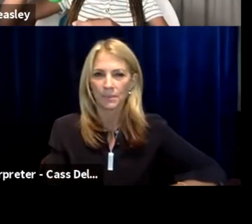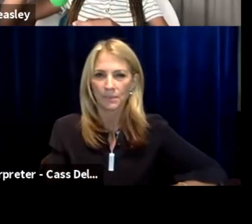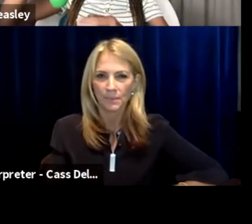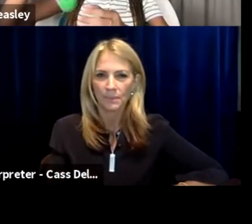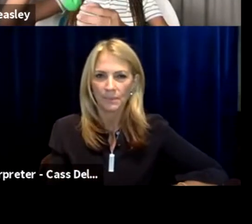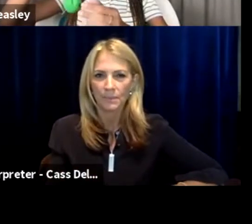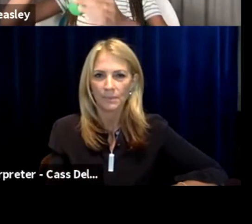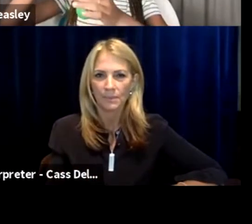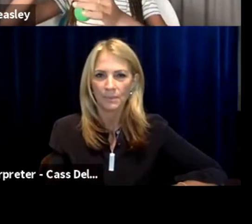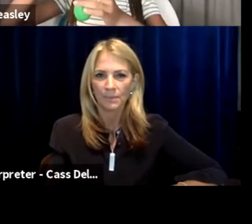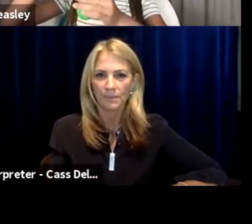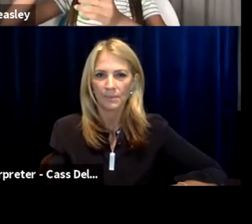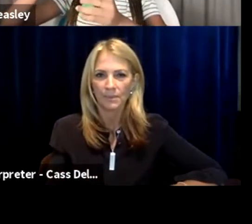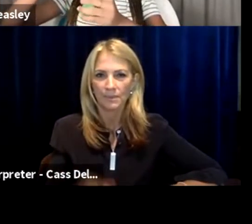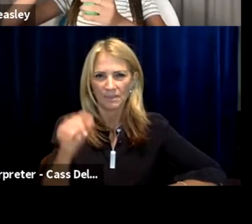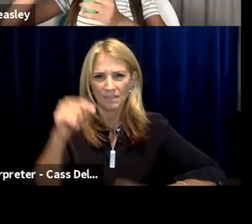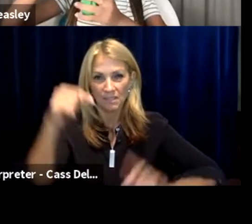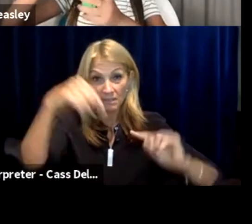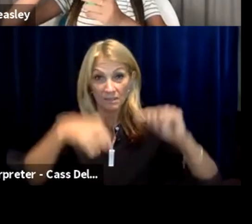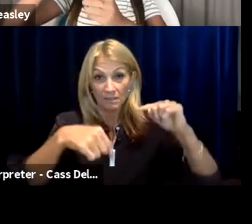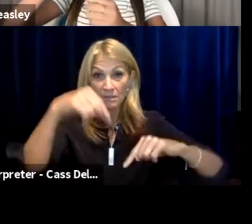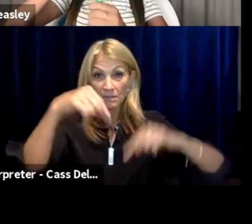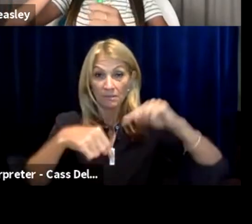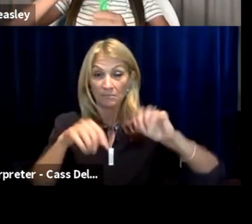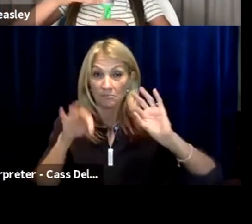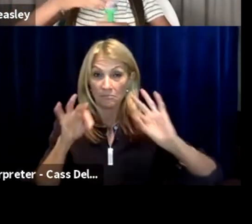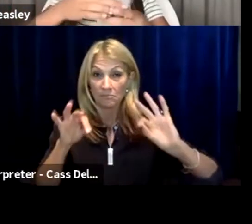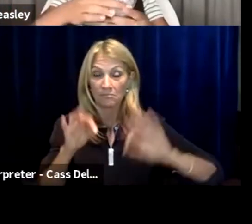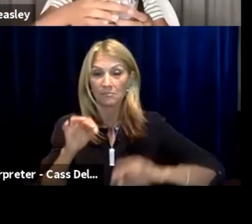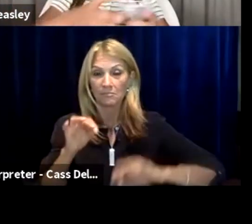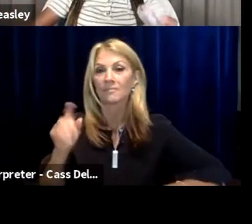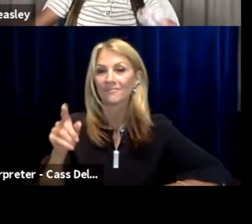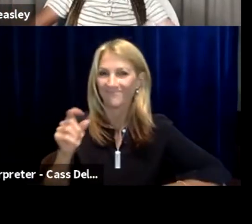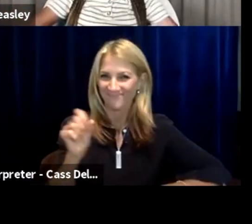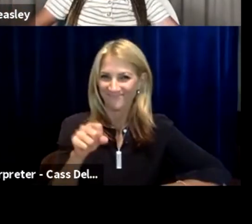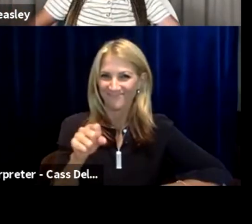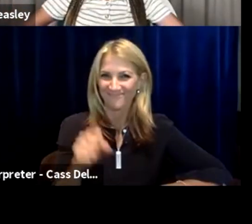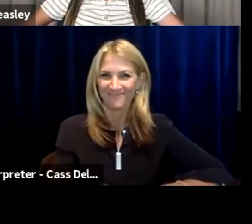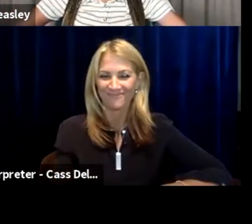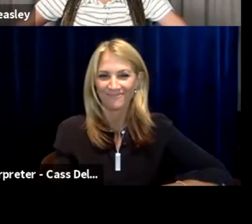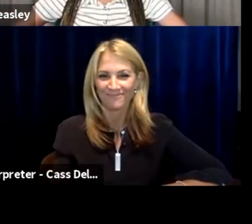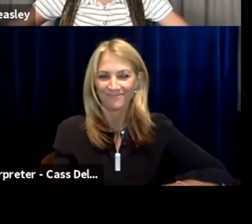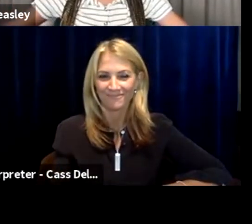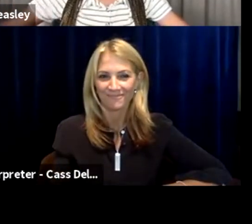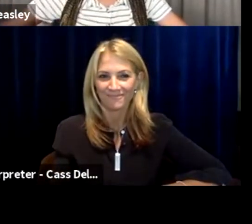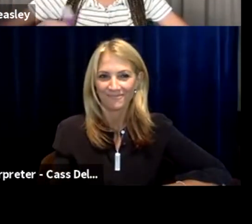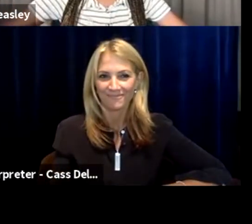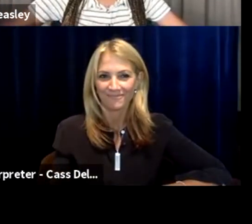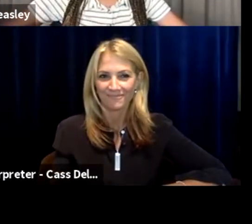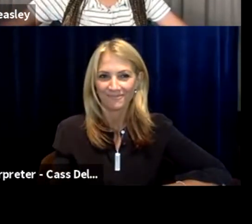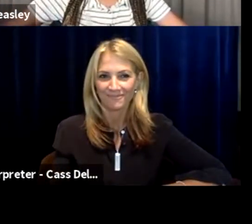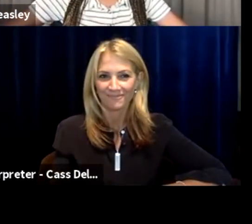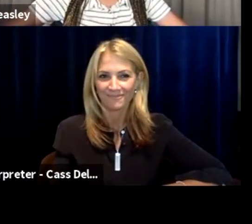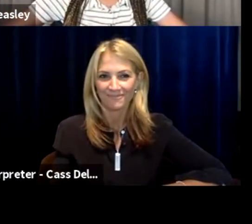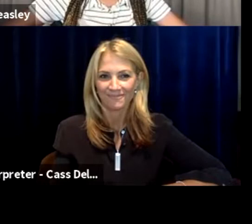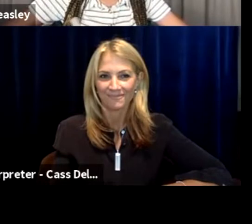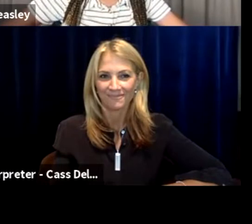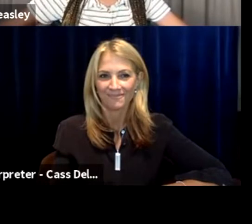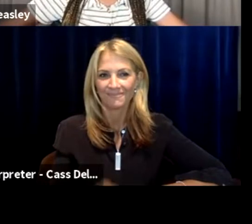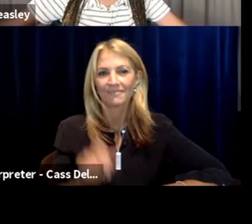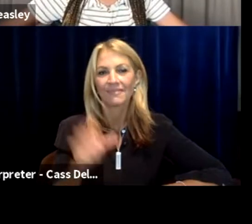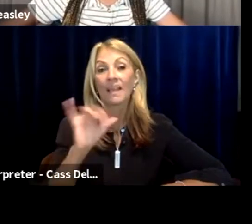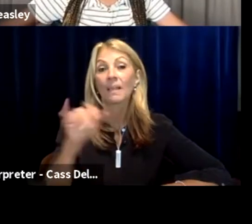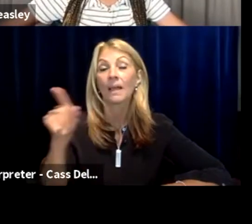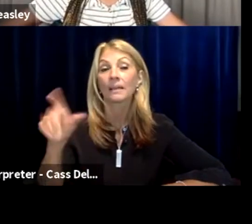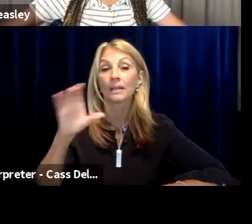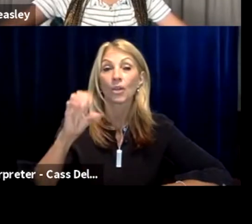Is it going? Okay, it's going. It's going. It's going. Okay. And like you mentioned, Corinne,